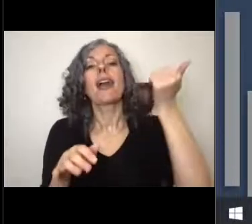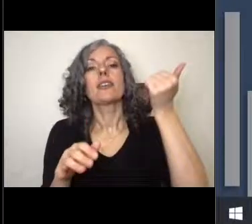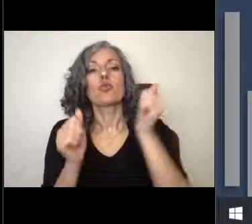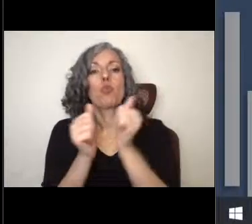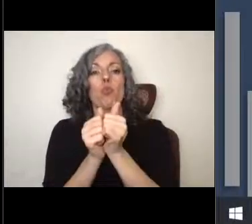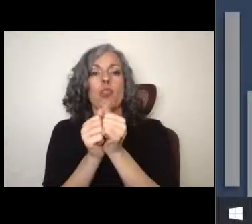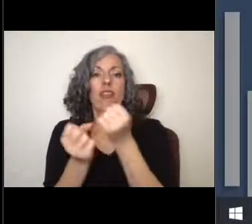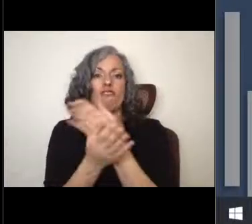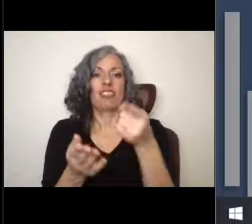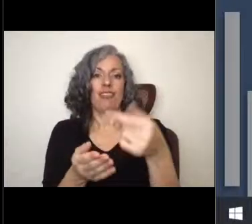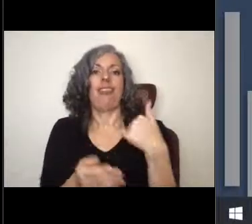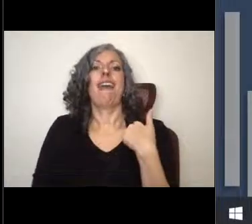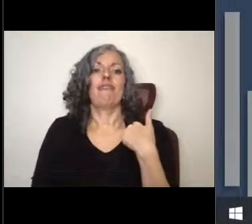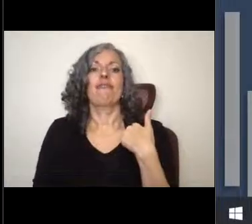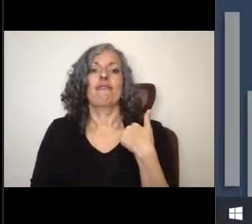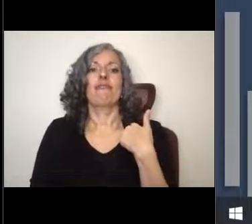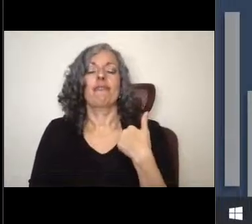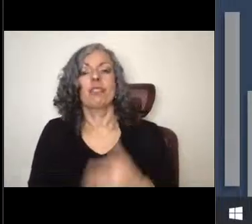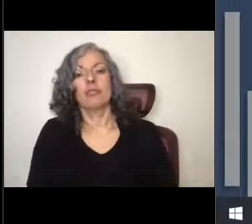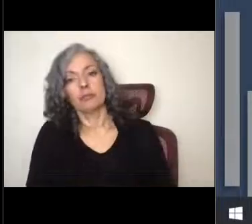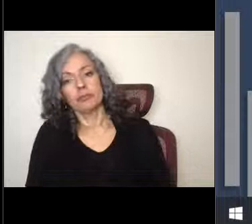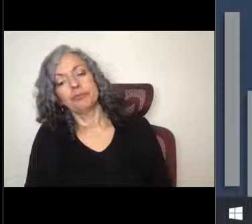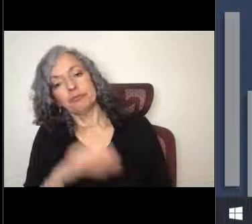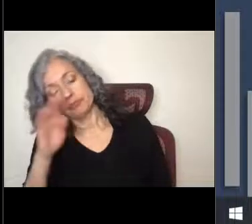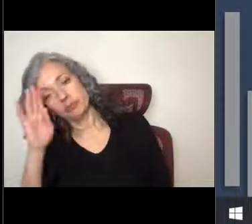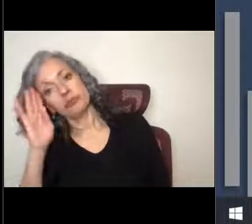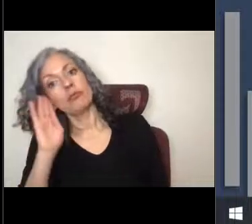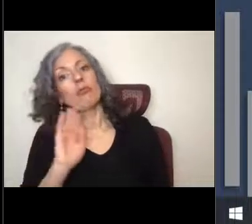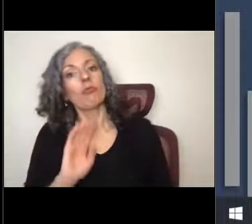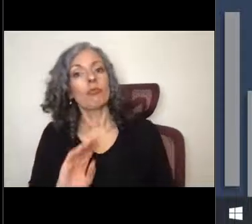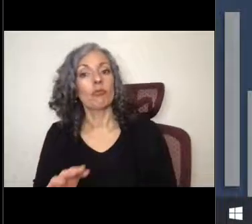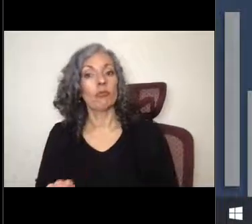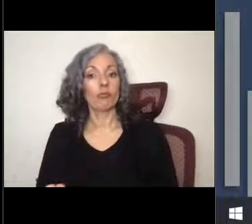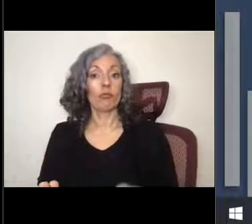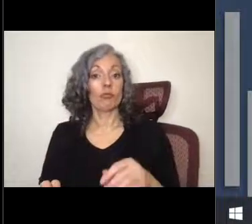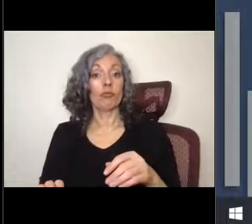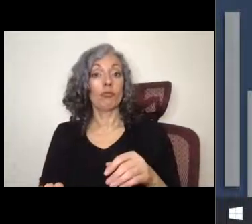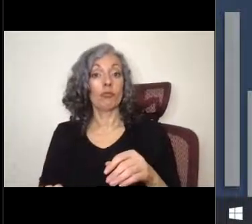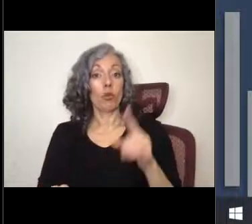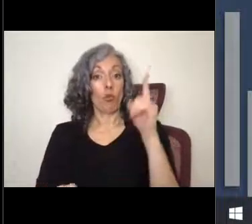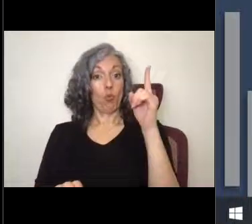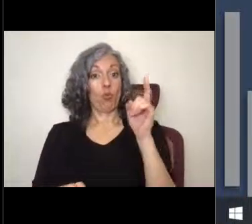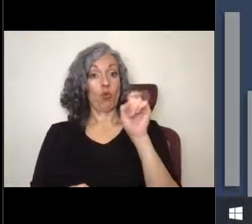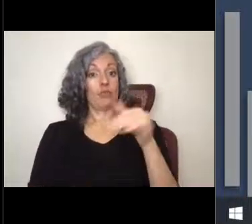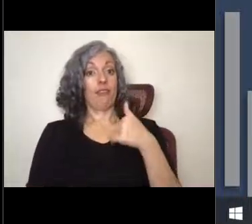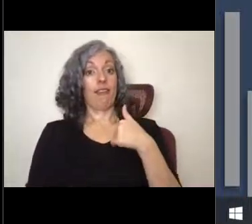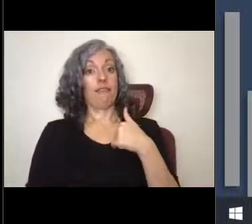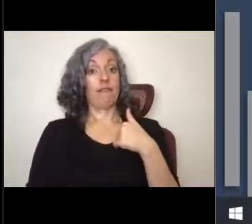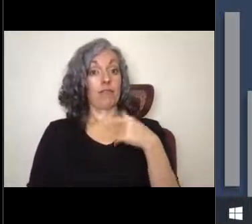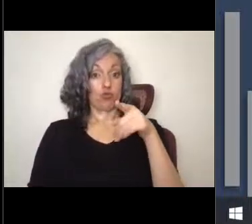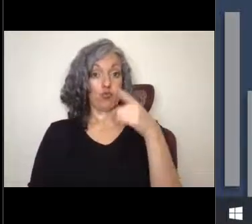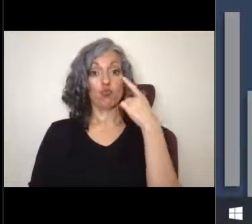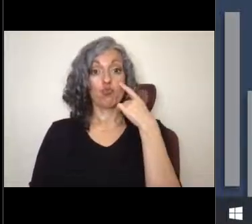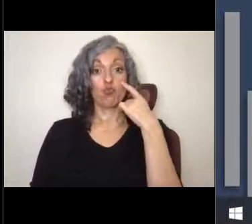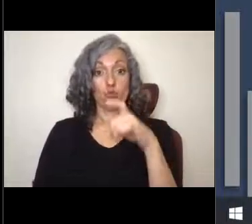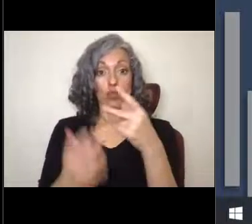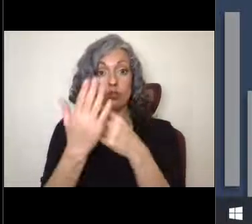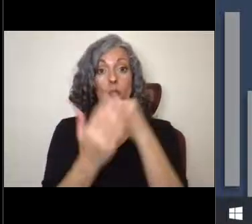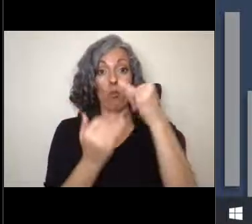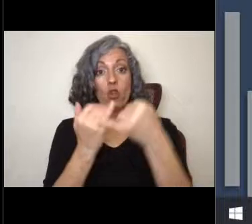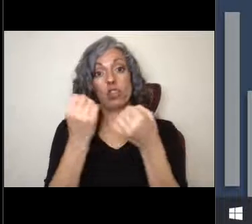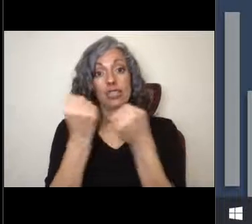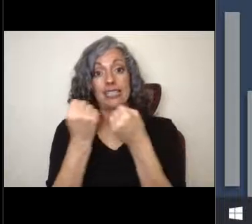have. Is there? Yeah, just to follow up, Chair. So yeah, one of the questions I have is, have you noticed that project sponsors